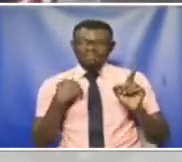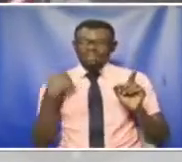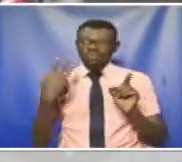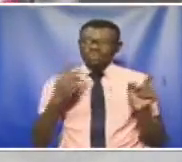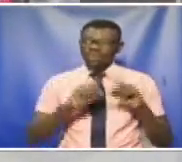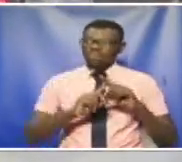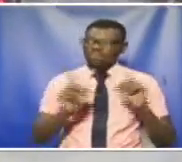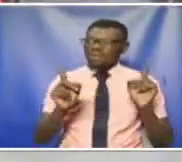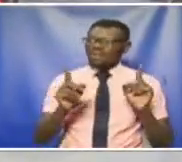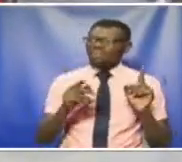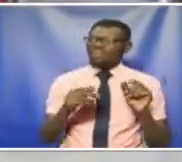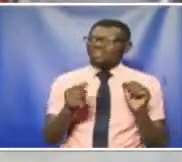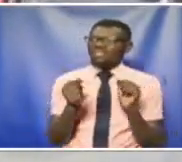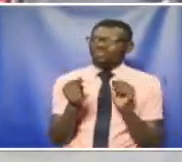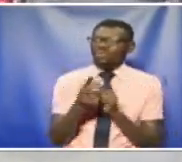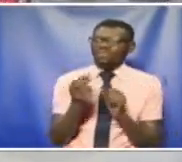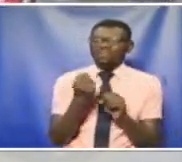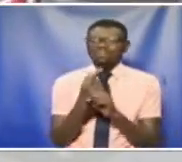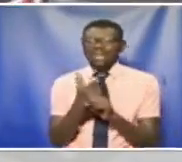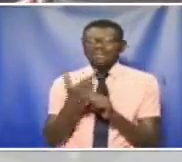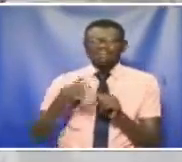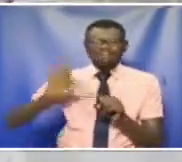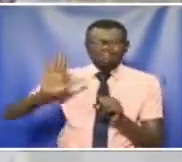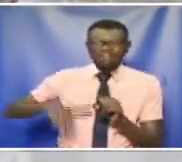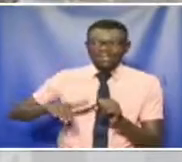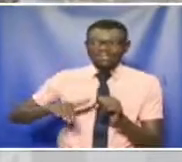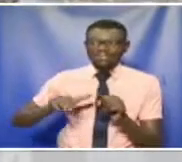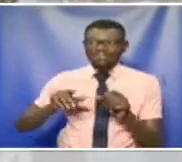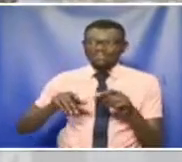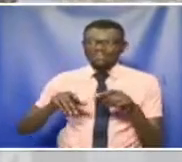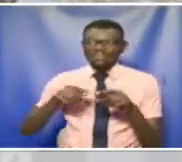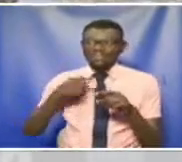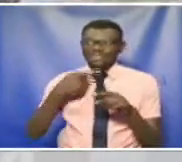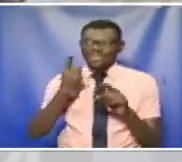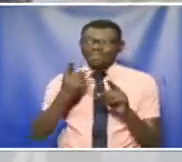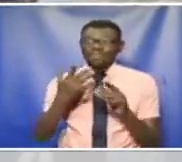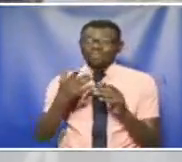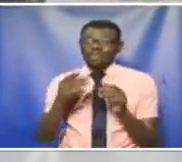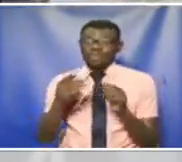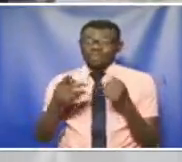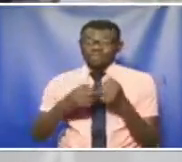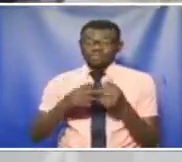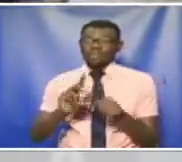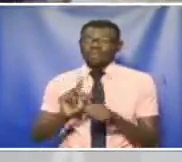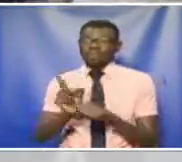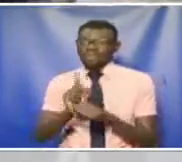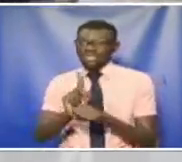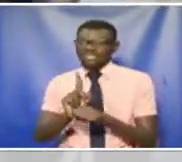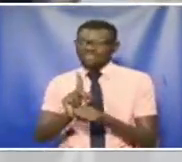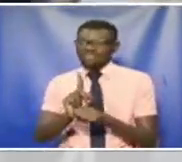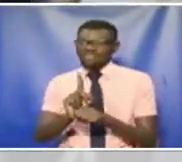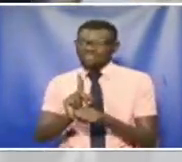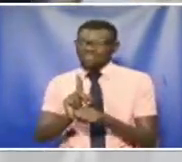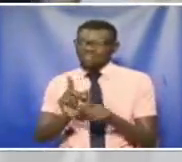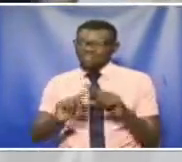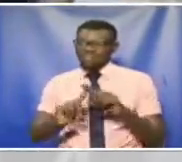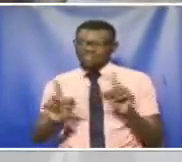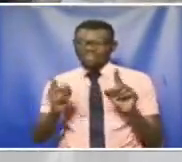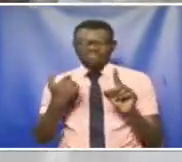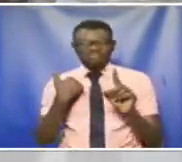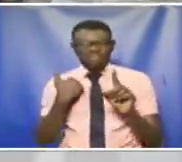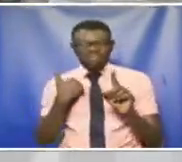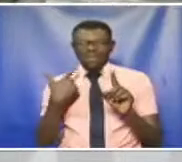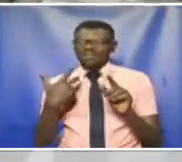being 12 minutes behind yesterday. Sodell cut that deficit to 7 minutes as he settled for the runners-up position on his first time